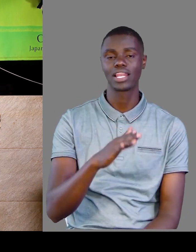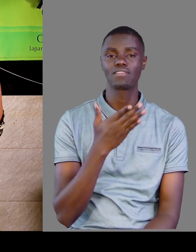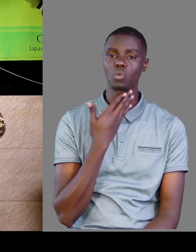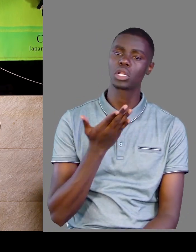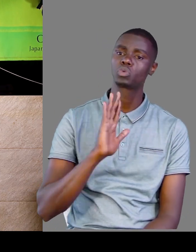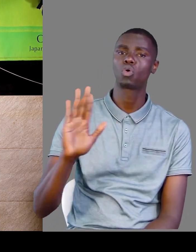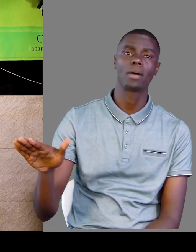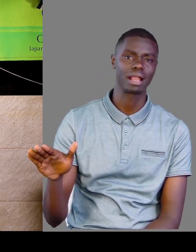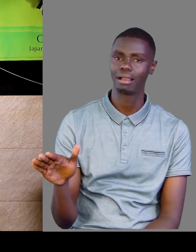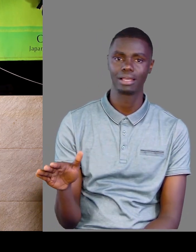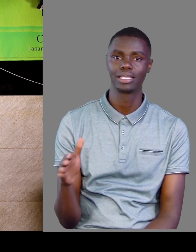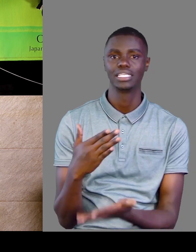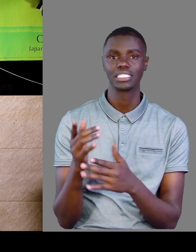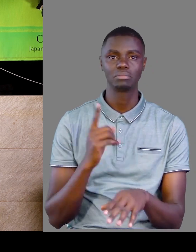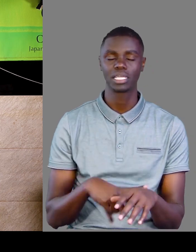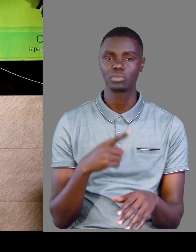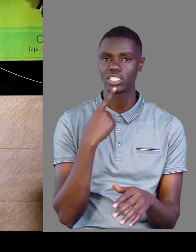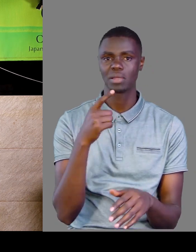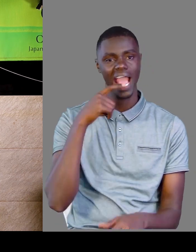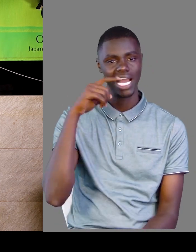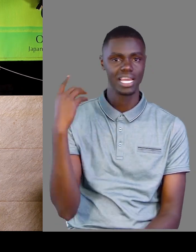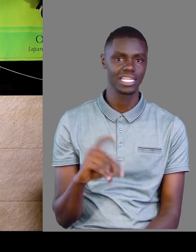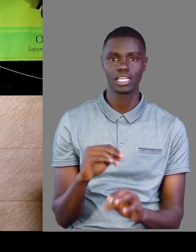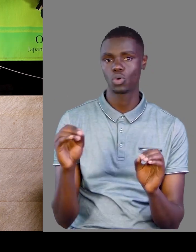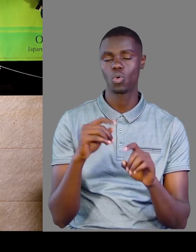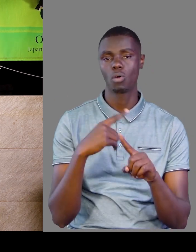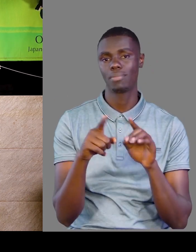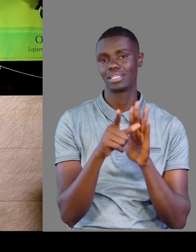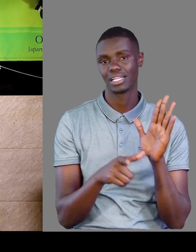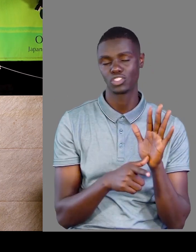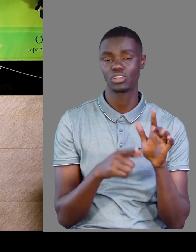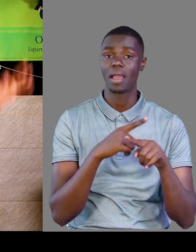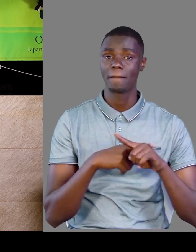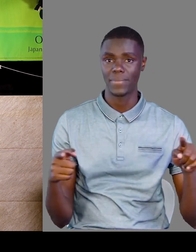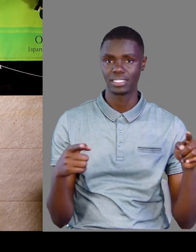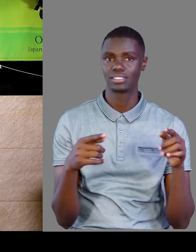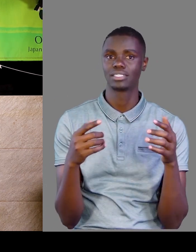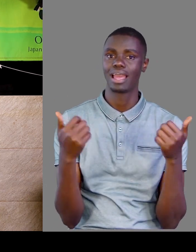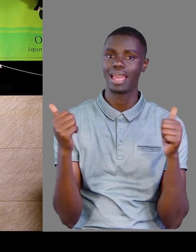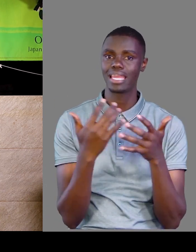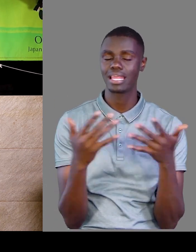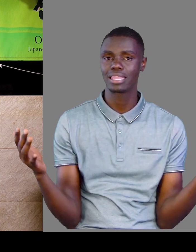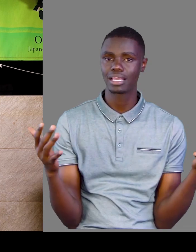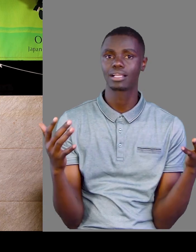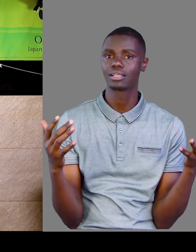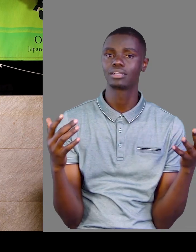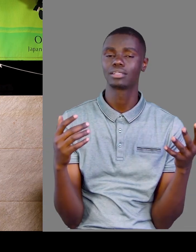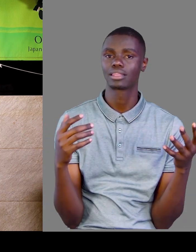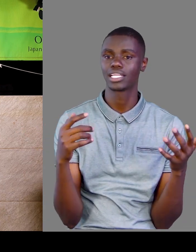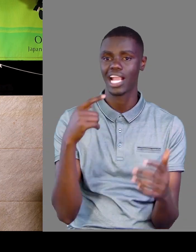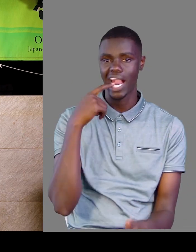to go to, which you might sometimes say it wasn't a regret, it was a lesson, but anything that you'll caption as a regret for